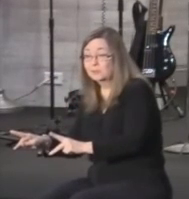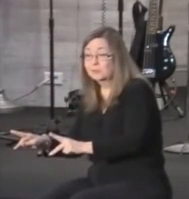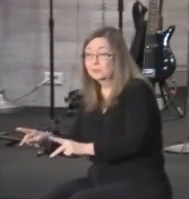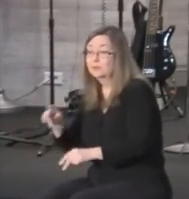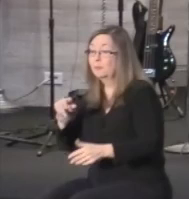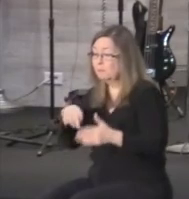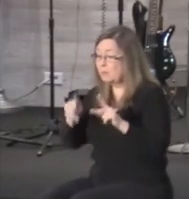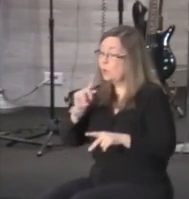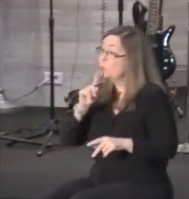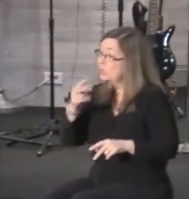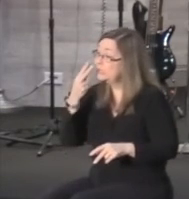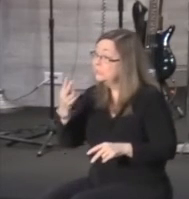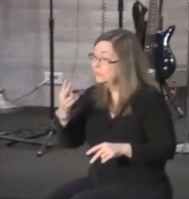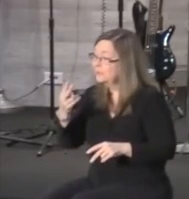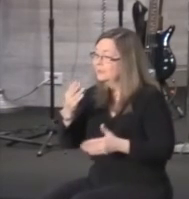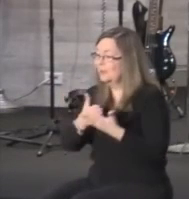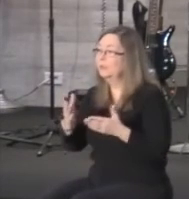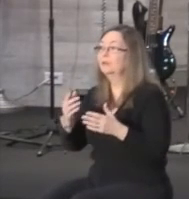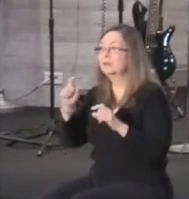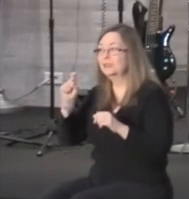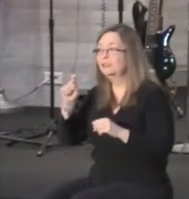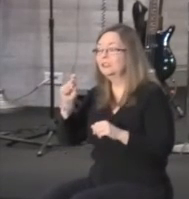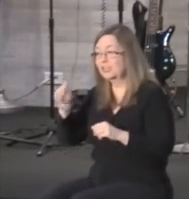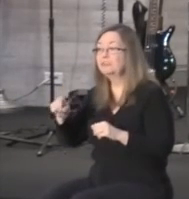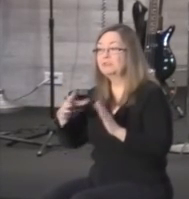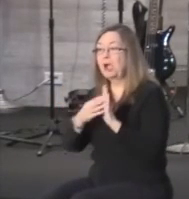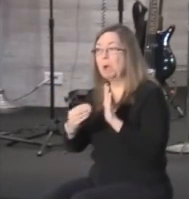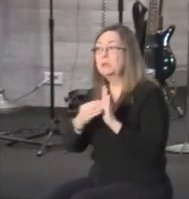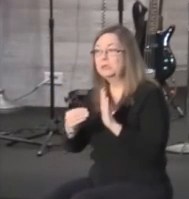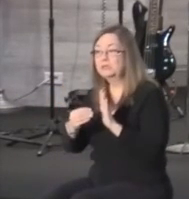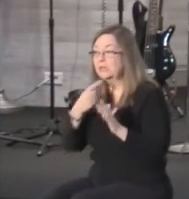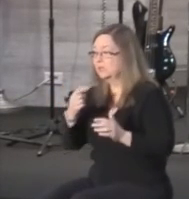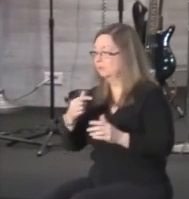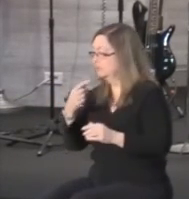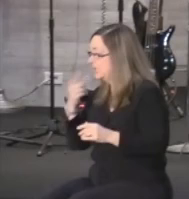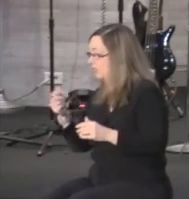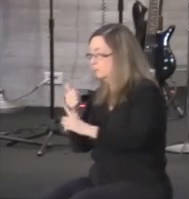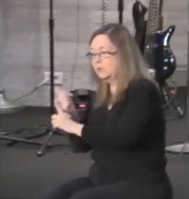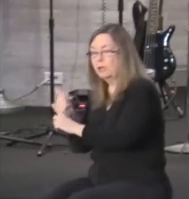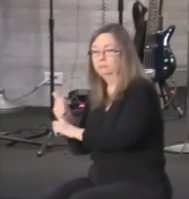That's when people really see something to copy. And they begin to say to themselves,